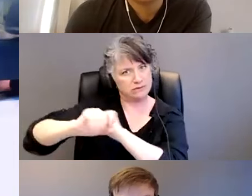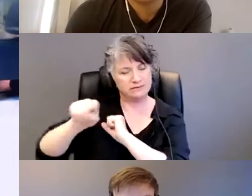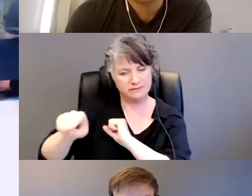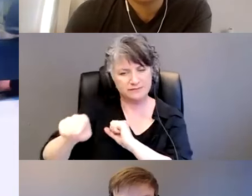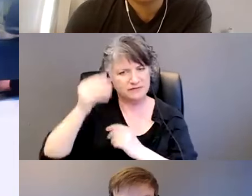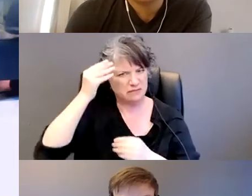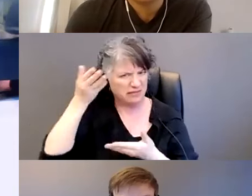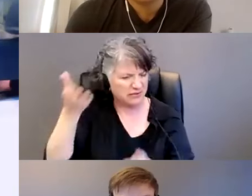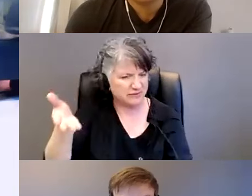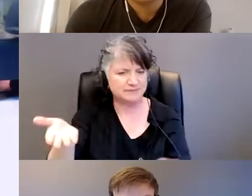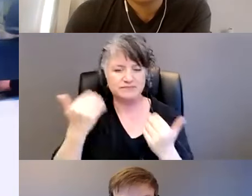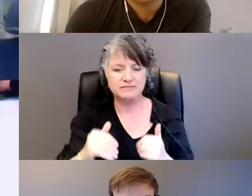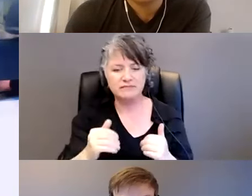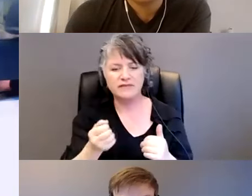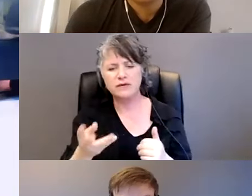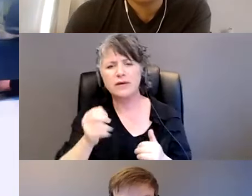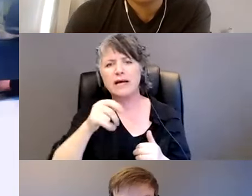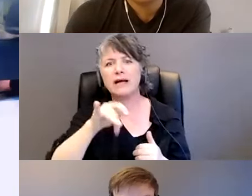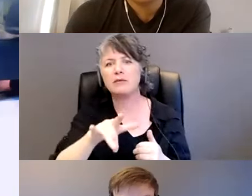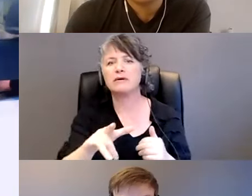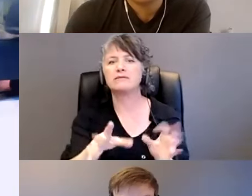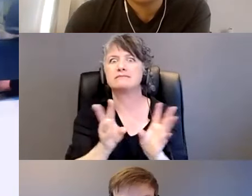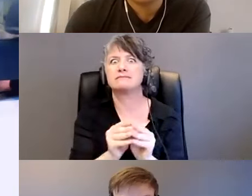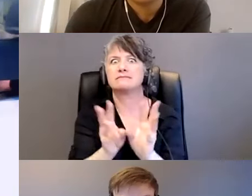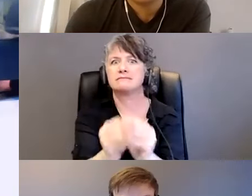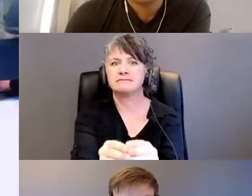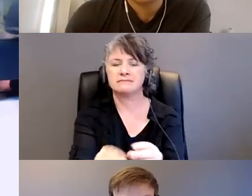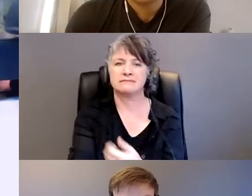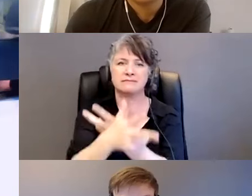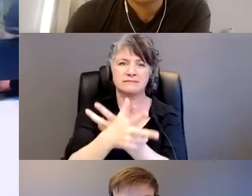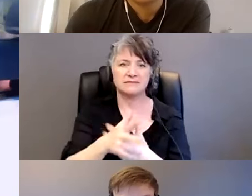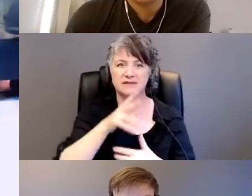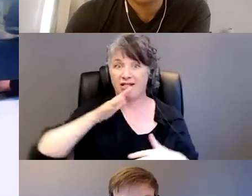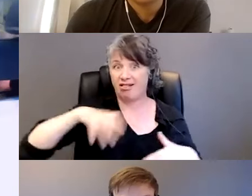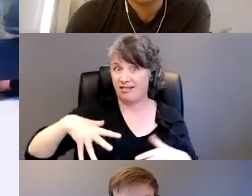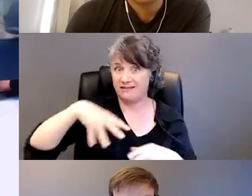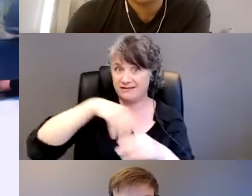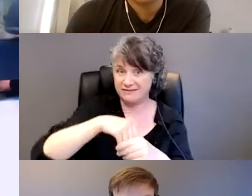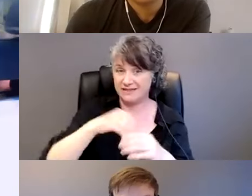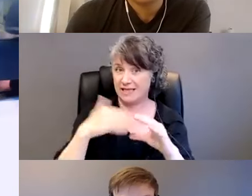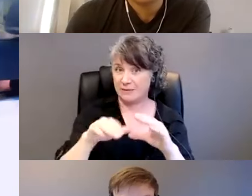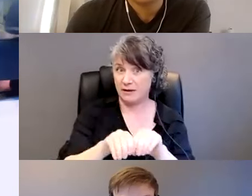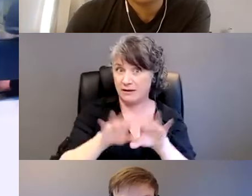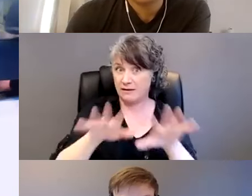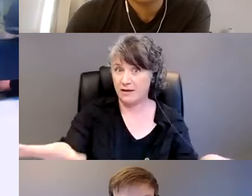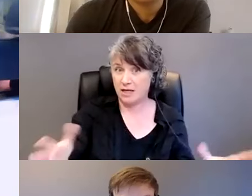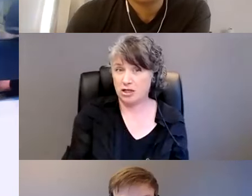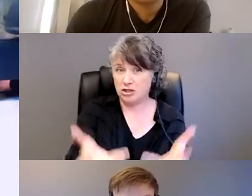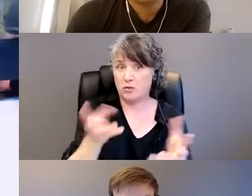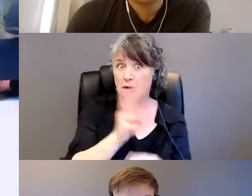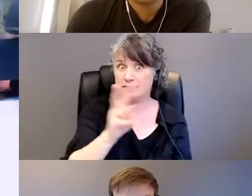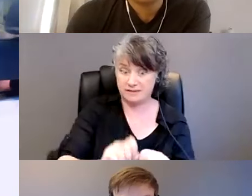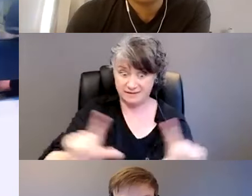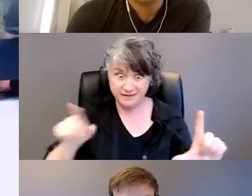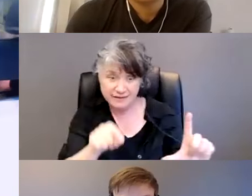coming up, webinars in April, so stay tuned. If you're not on our mailing list, I encourage you to go to our website and sign up so you'll receive all the notices